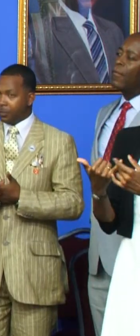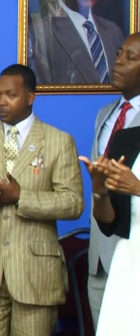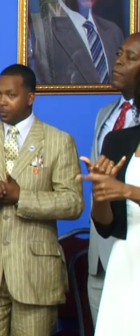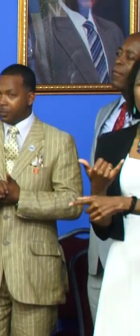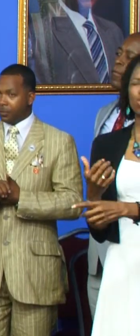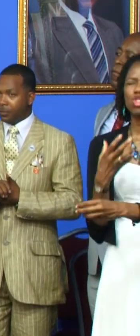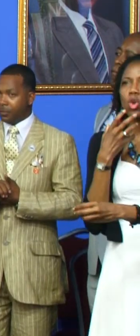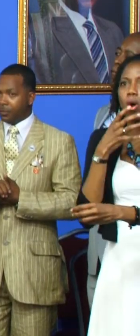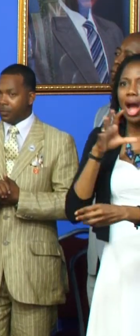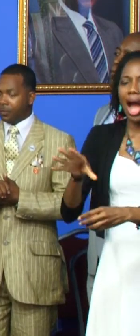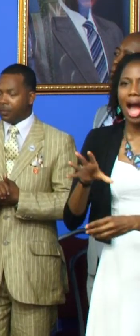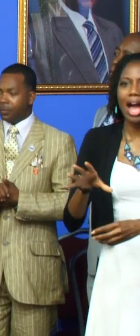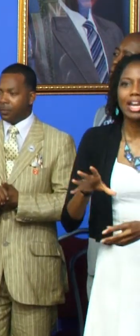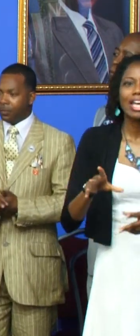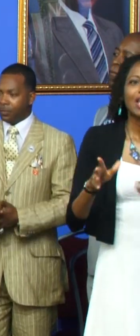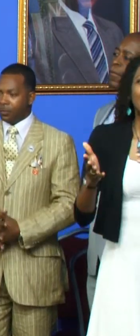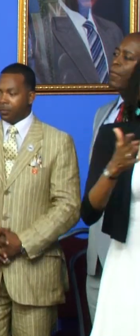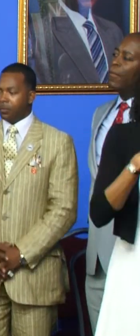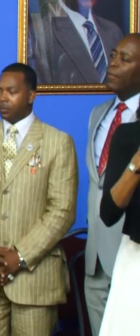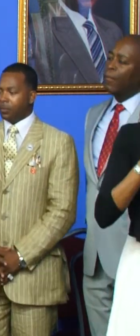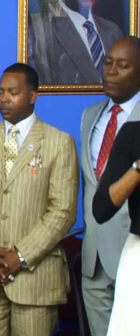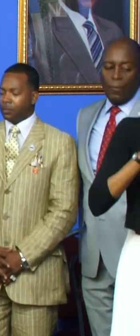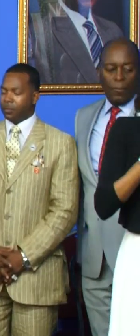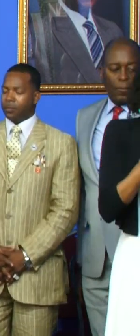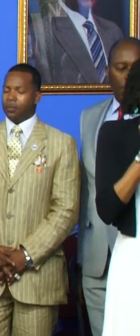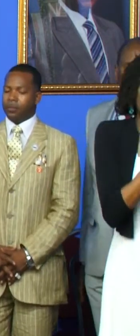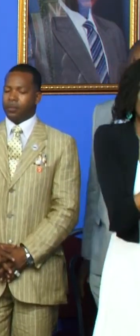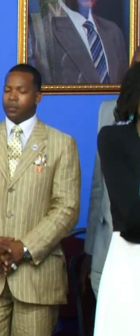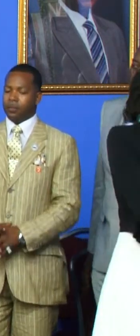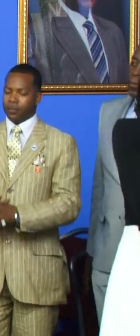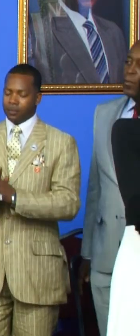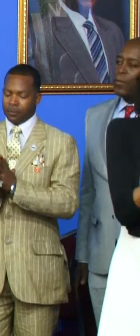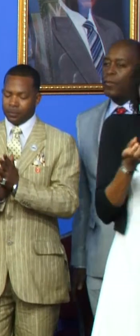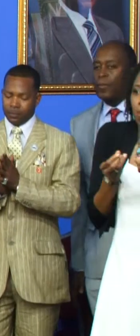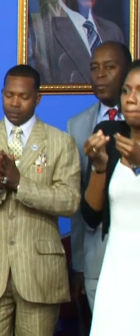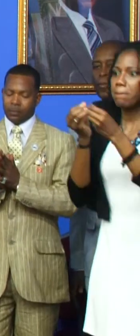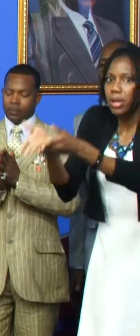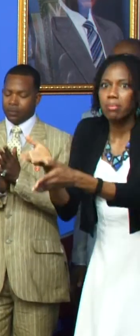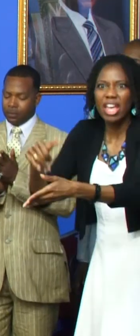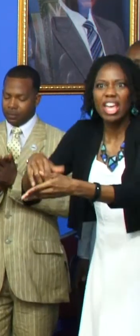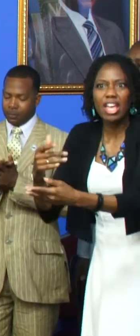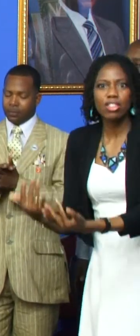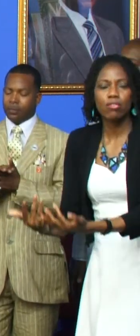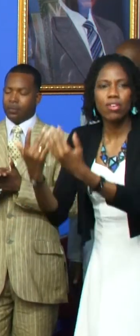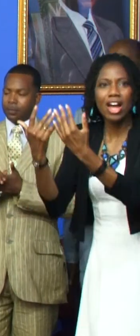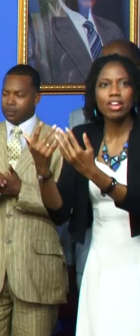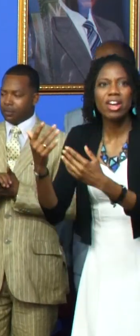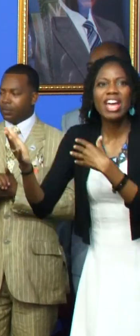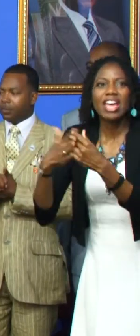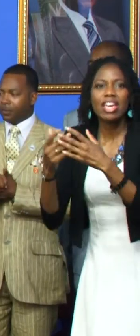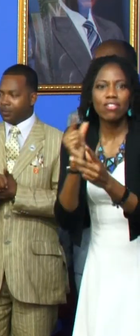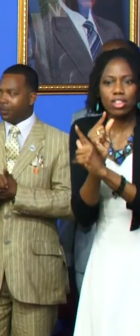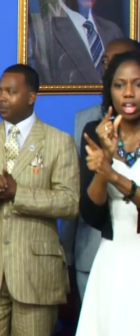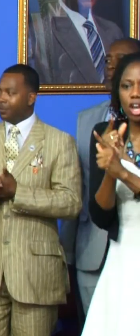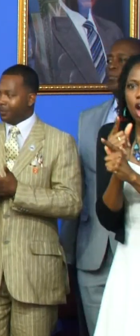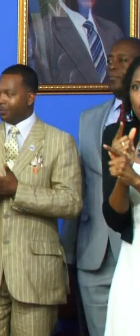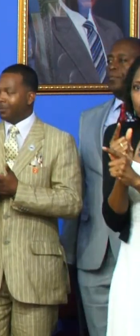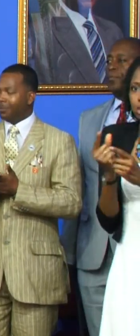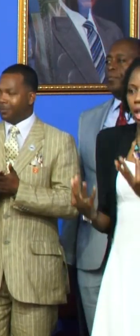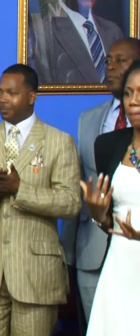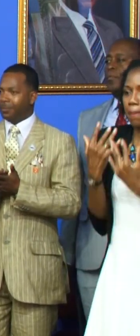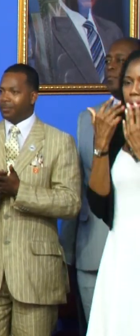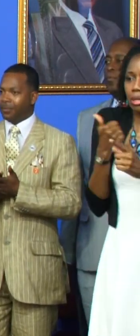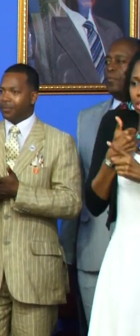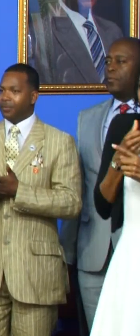were handling them were consumed with the flame. They come at you sometimes